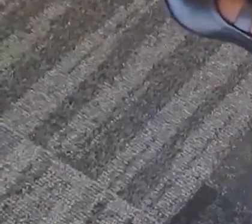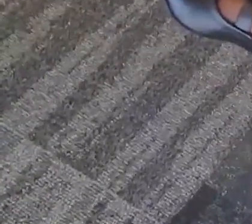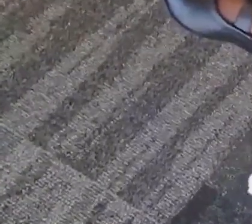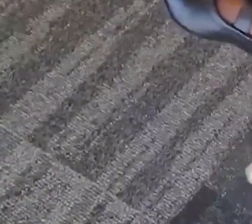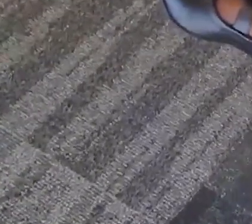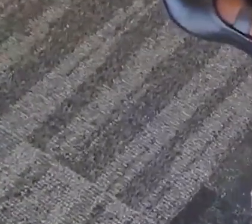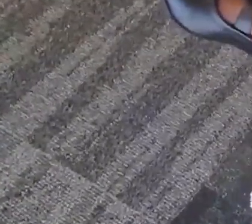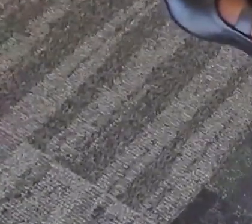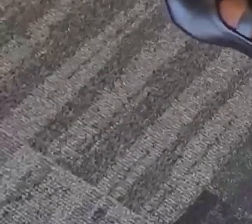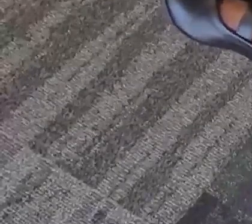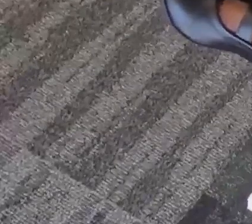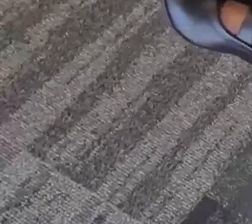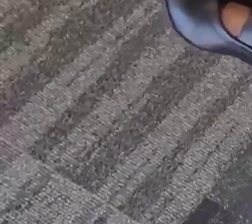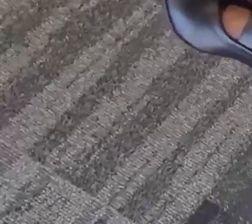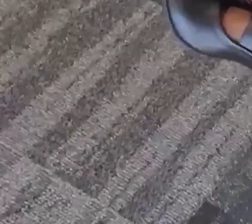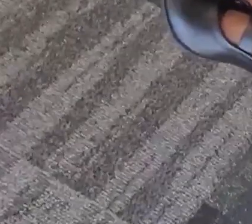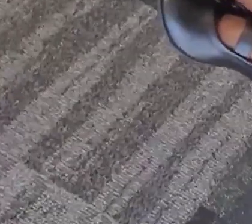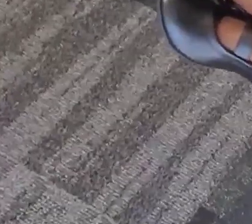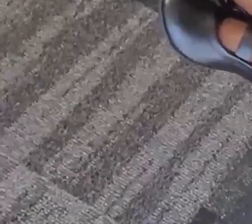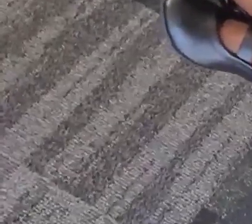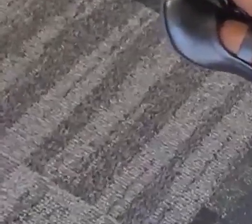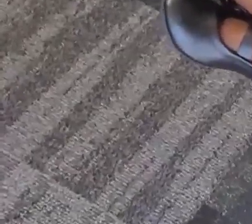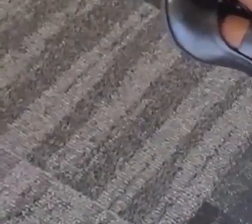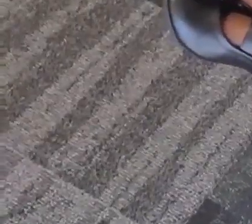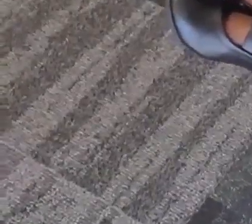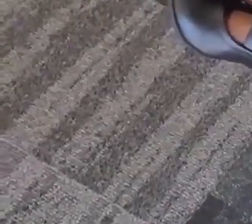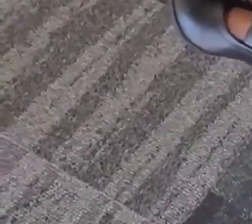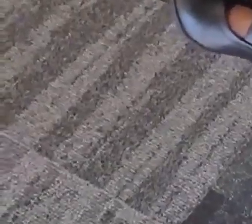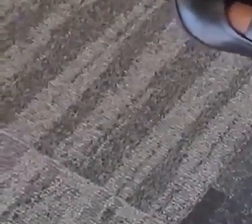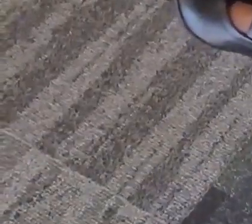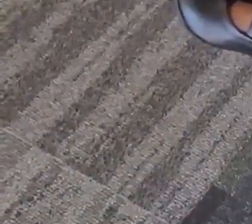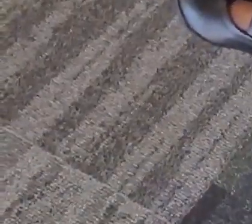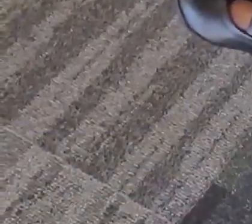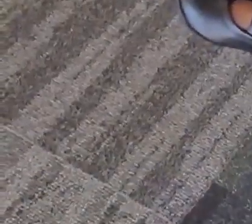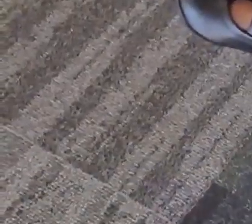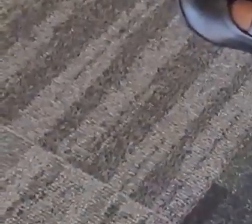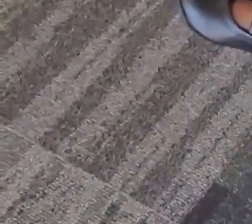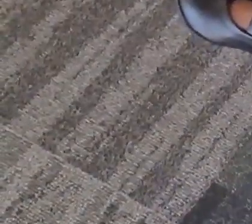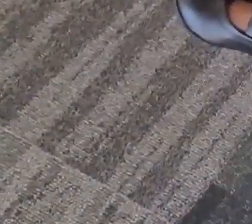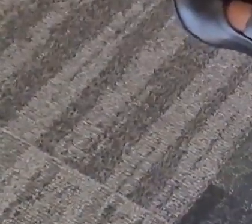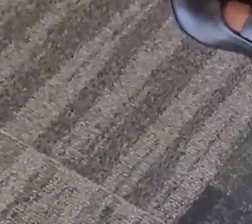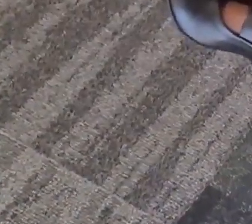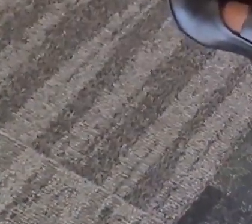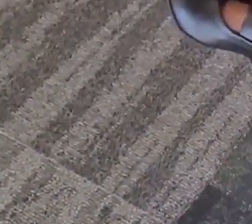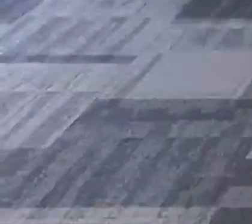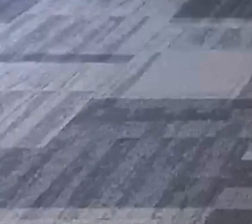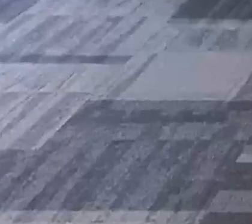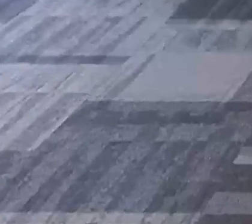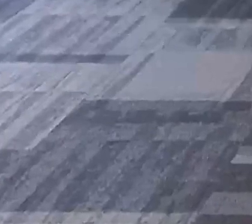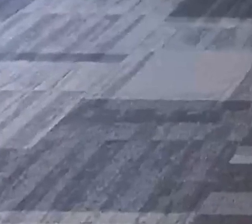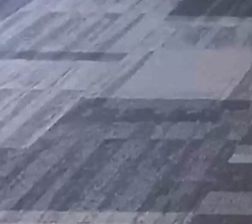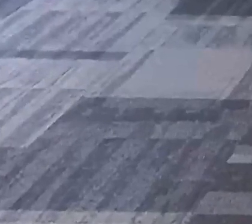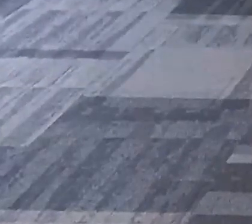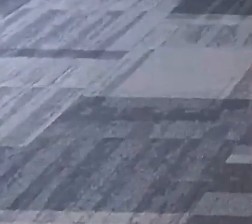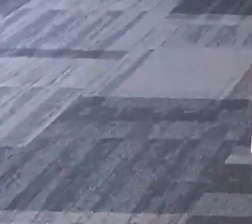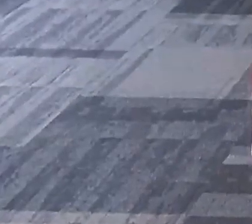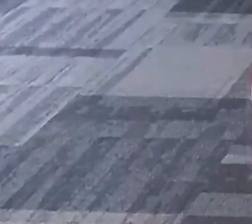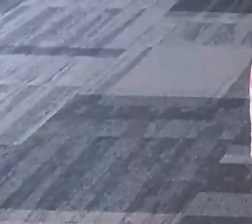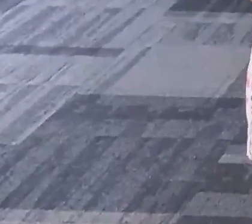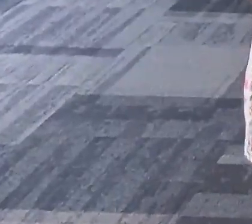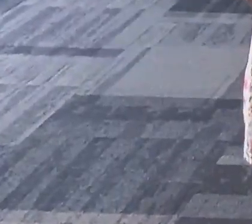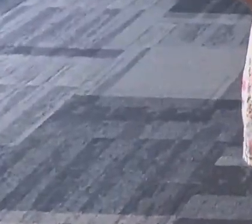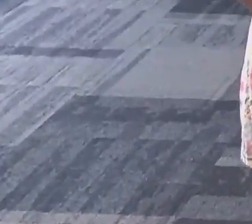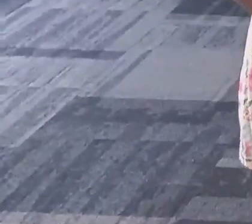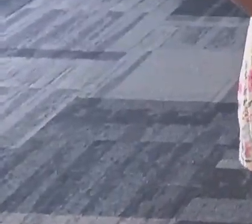friends. Hello, my name is Corinne Clark and I am 4 years old. I'm actually 5 now. Even the Minister